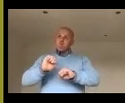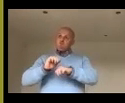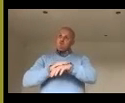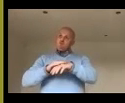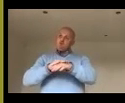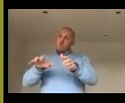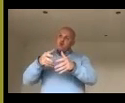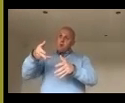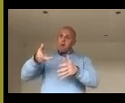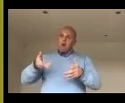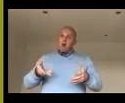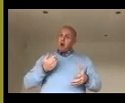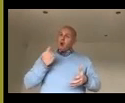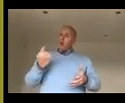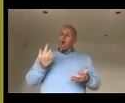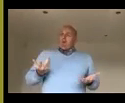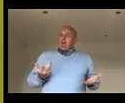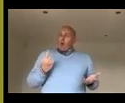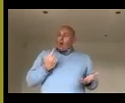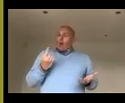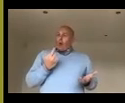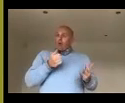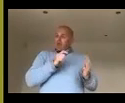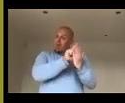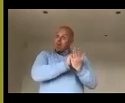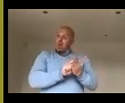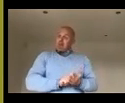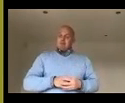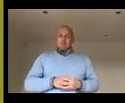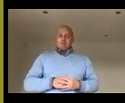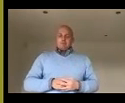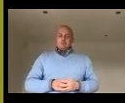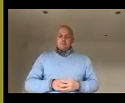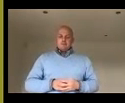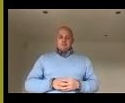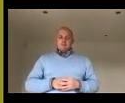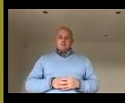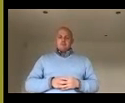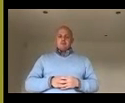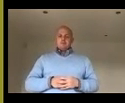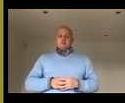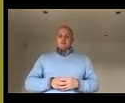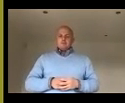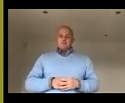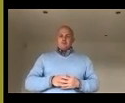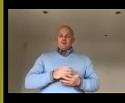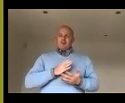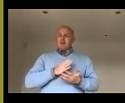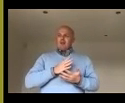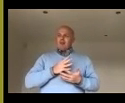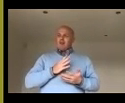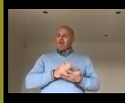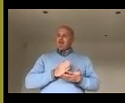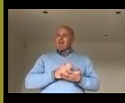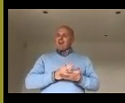So tell us who will benefit. This is as much for our information as it is part of